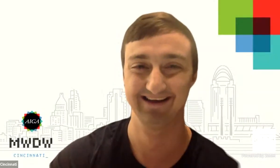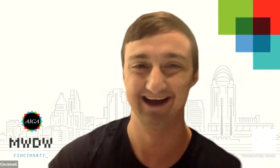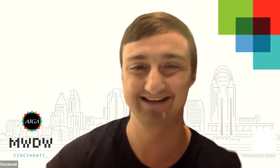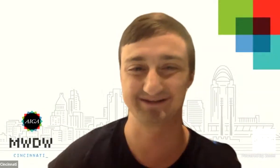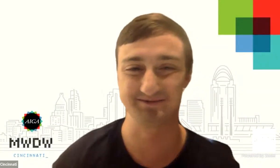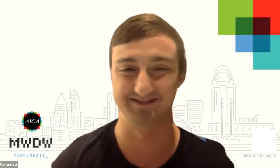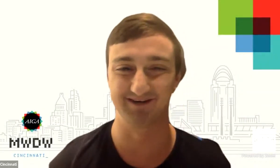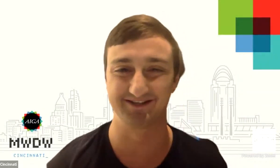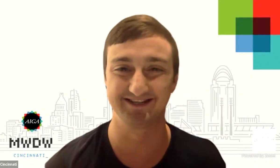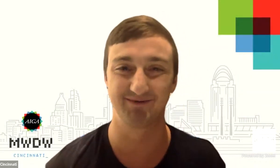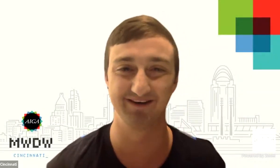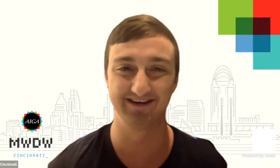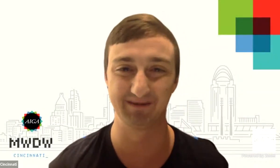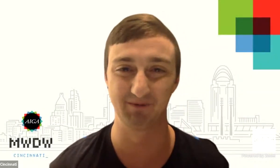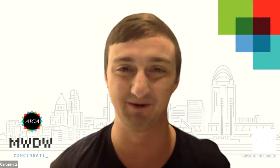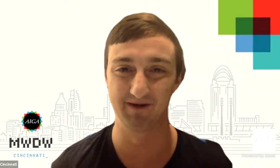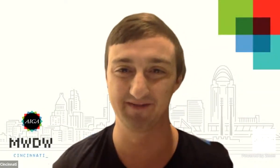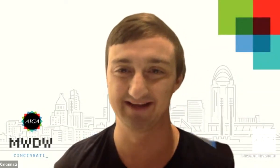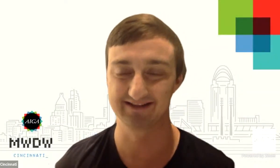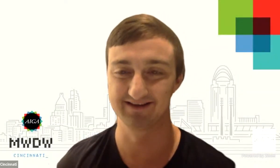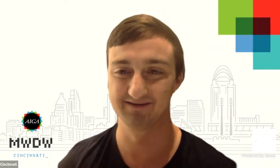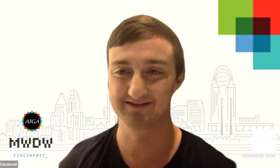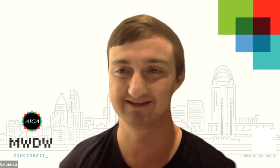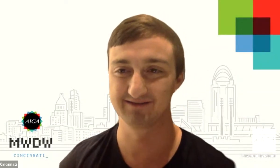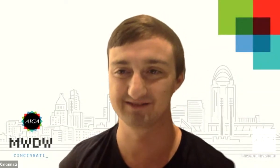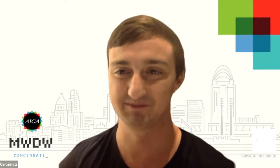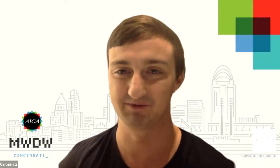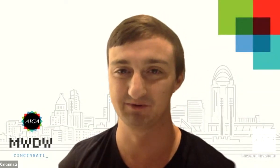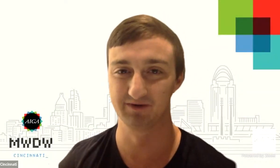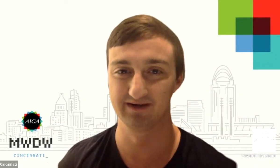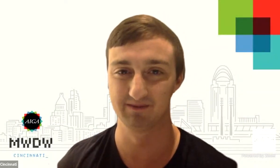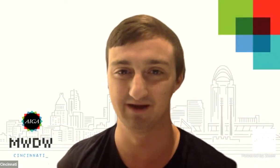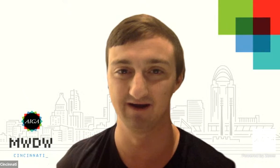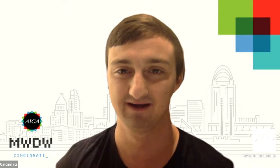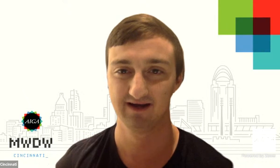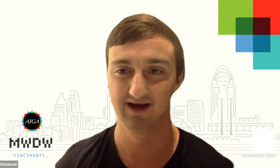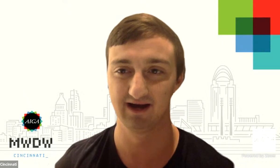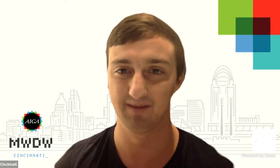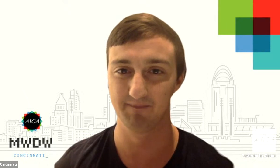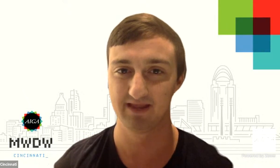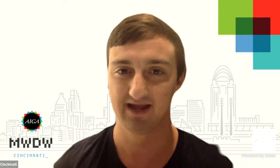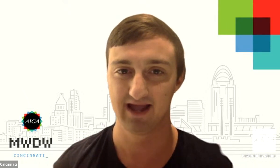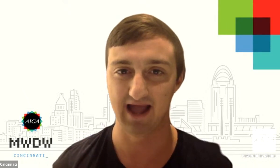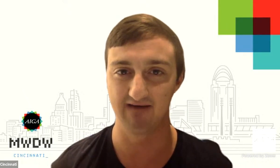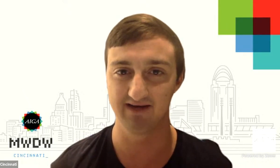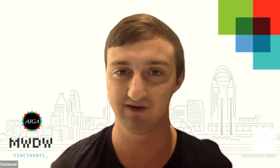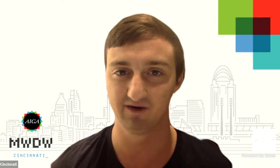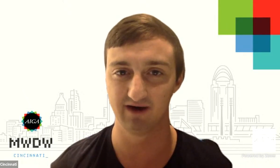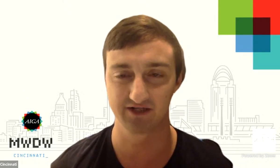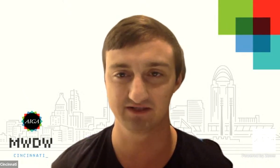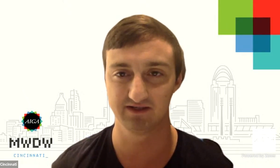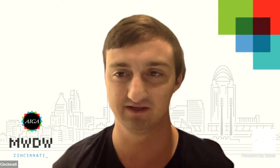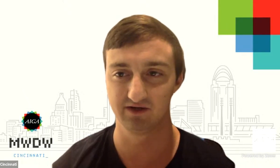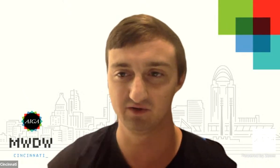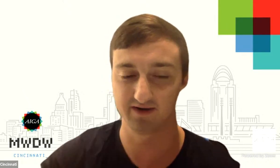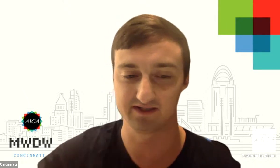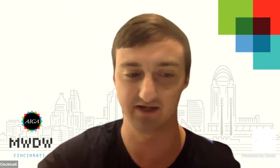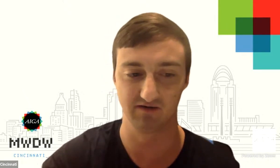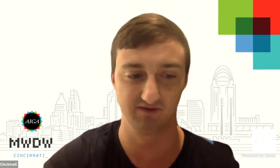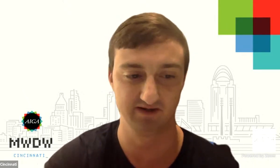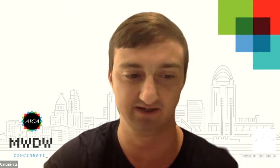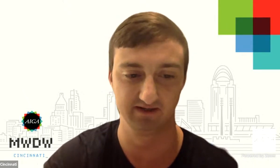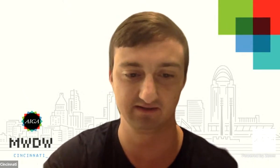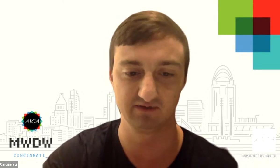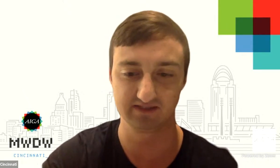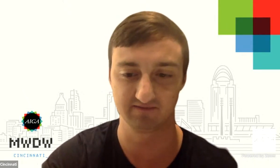Yeah. I assumed as much. I just wanted to hear more about that. So that was super cool to hear about. Allie or Ashley, do either of you want to